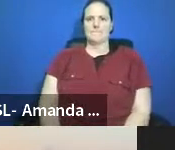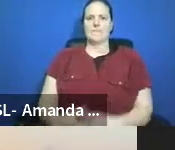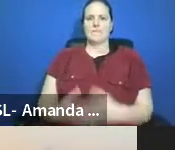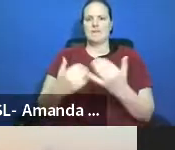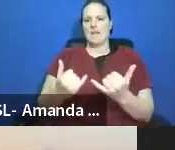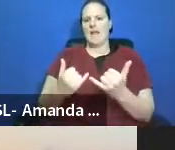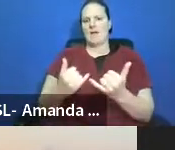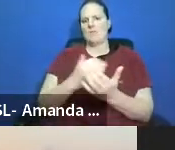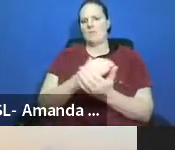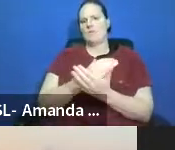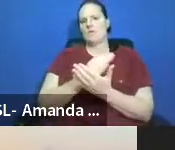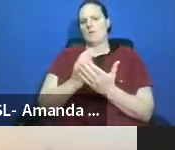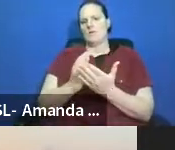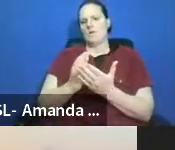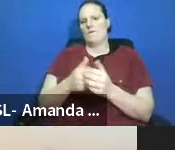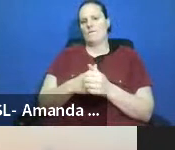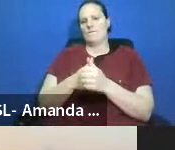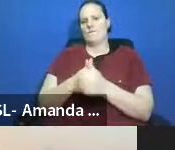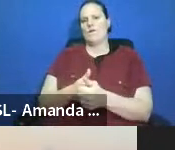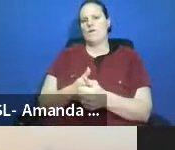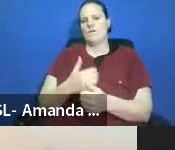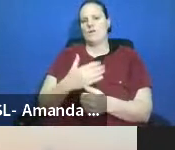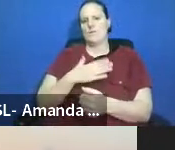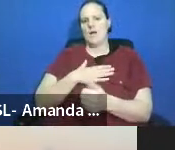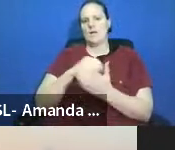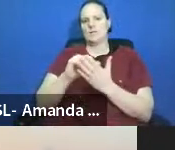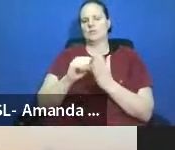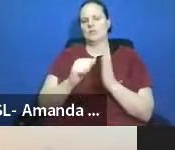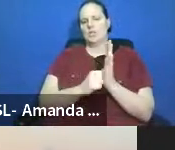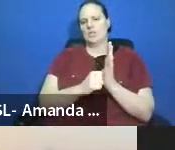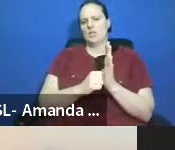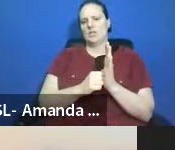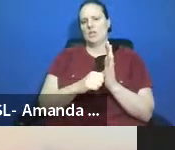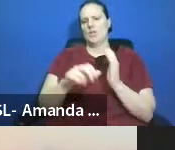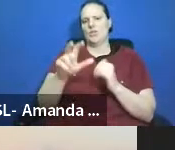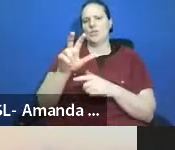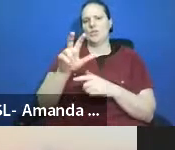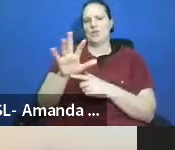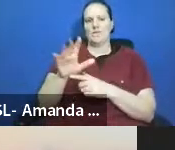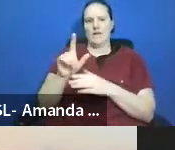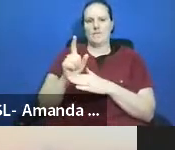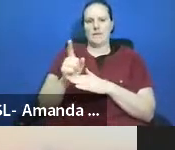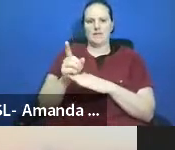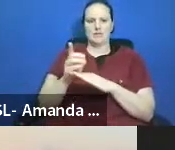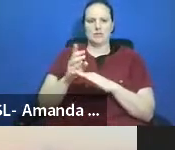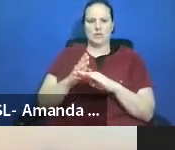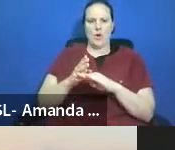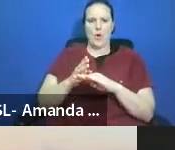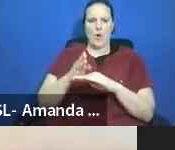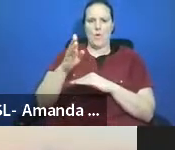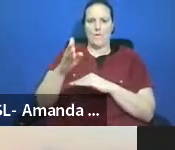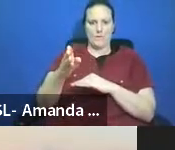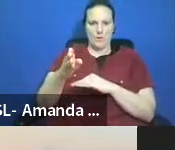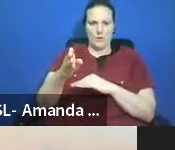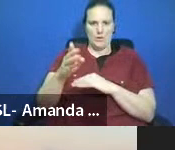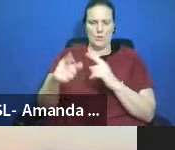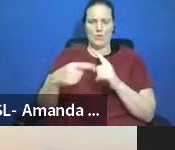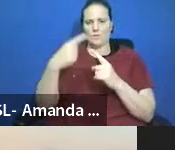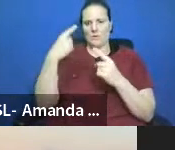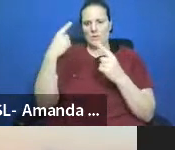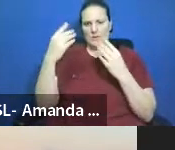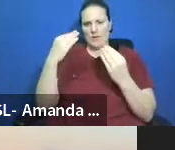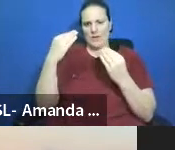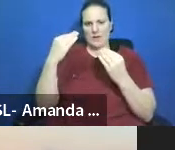about, according to my agenda, about 35 minutes over when we were